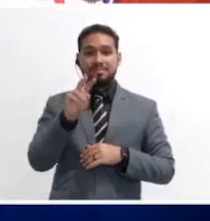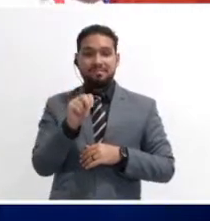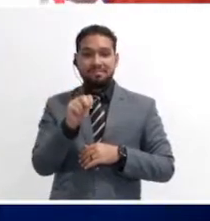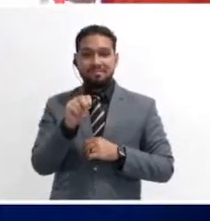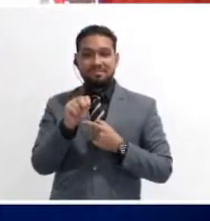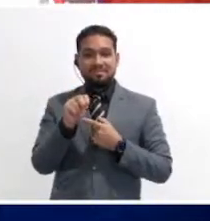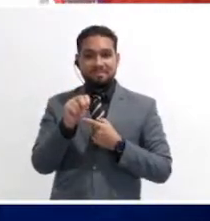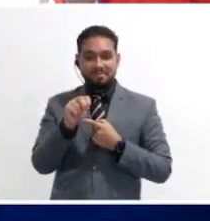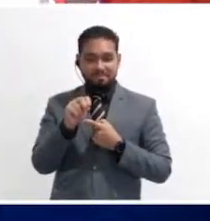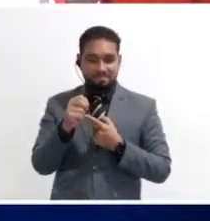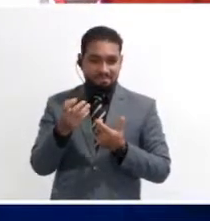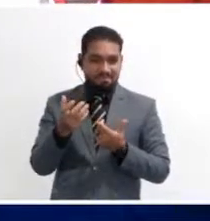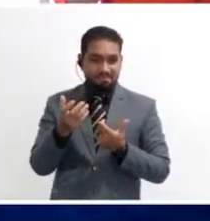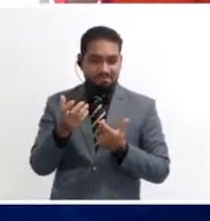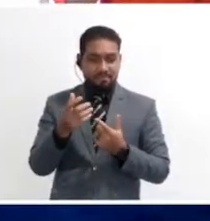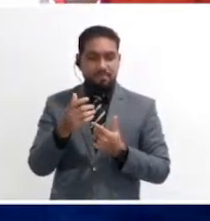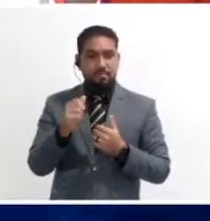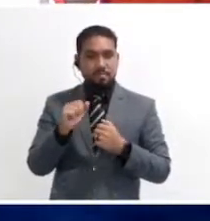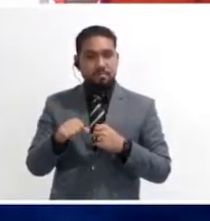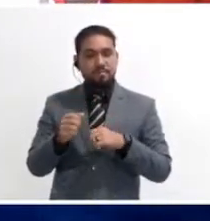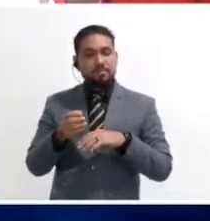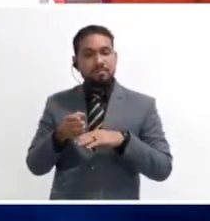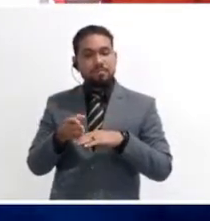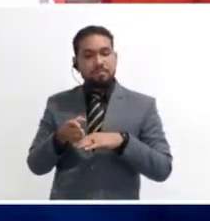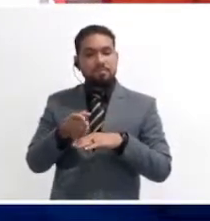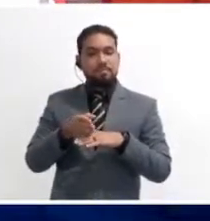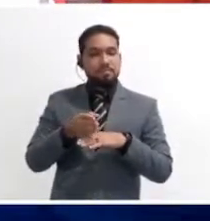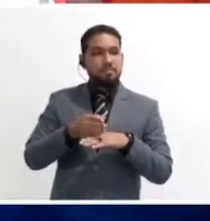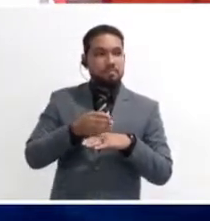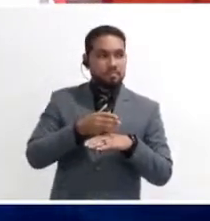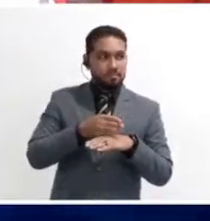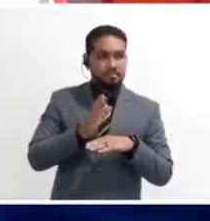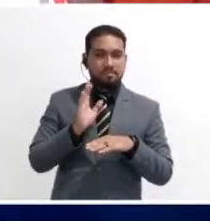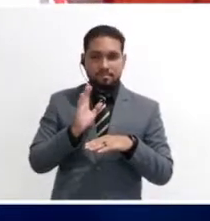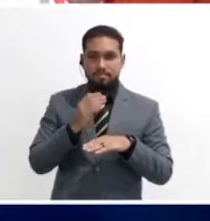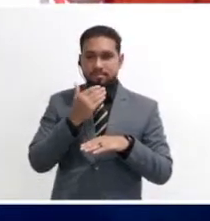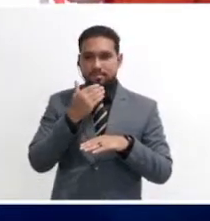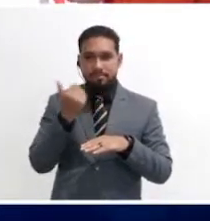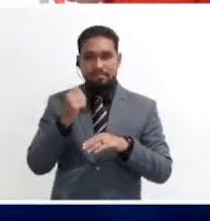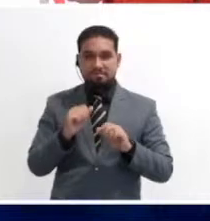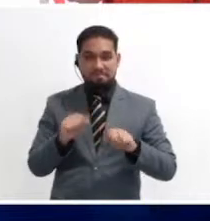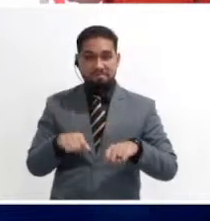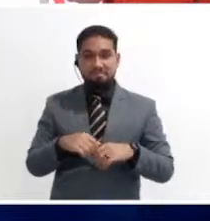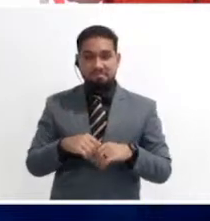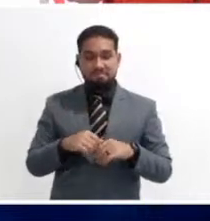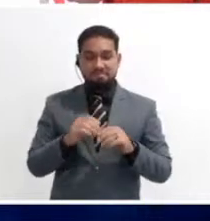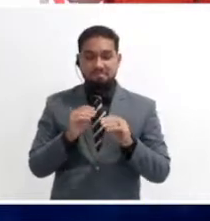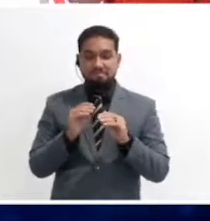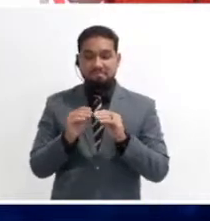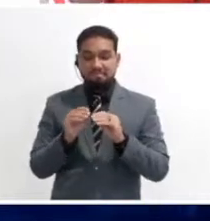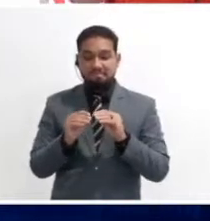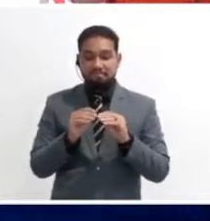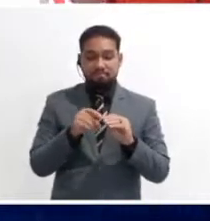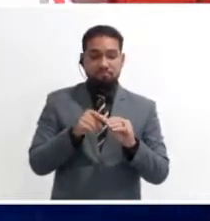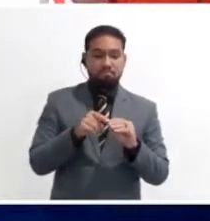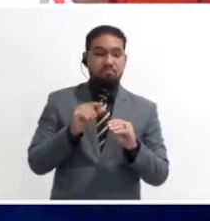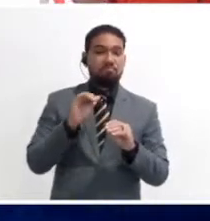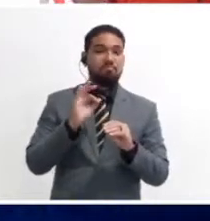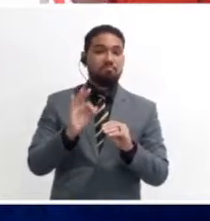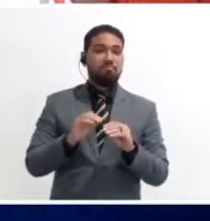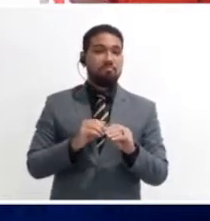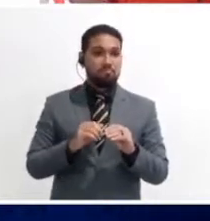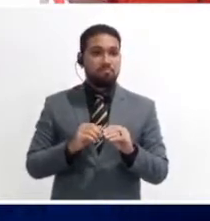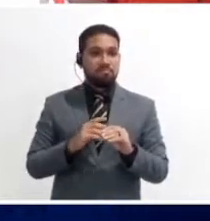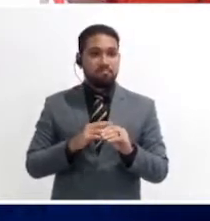We can enhance the QFN further. So, for example, this type of package can support multiple